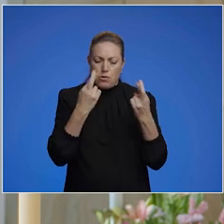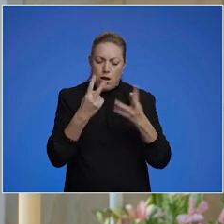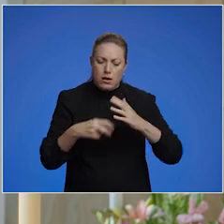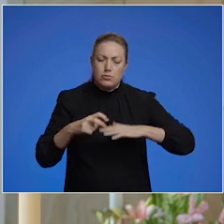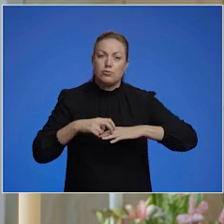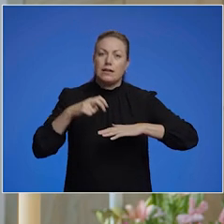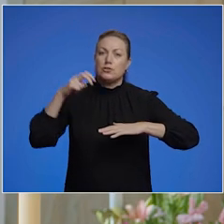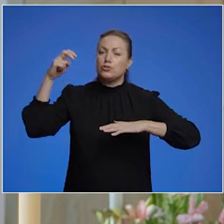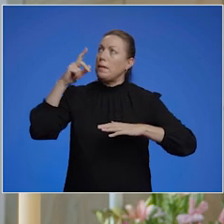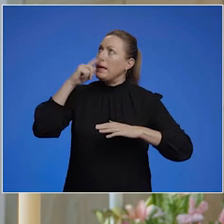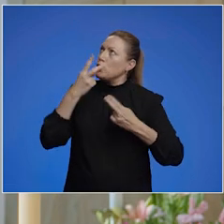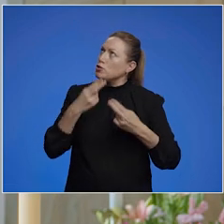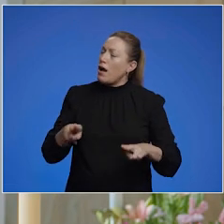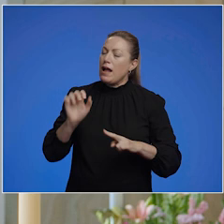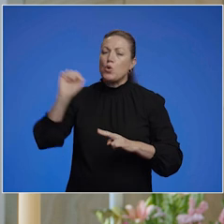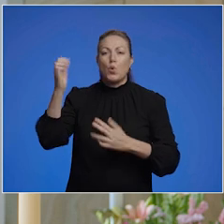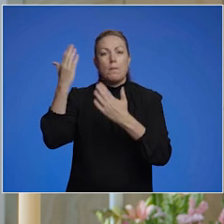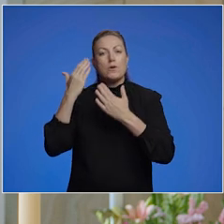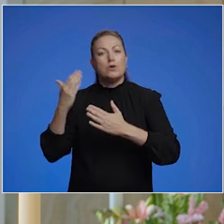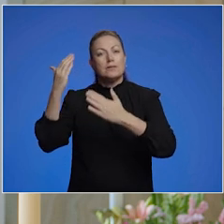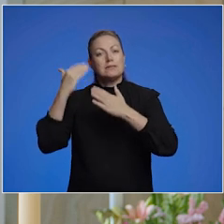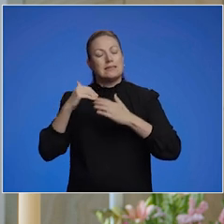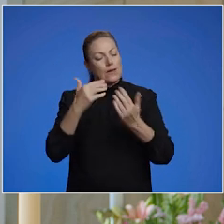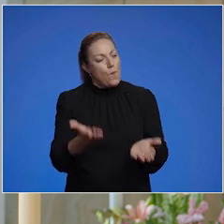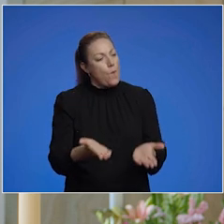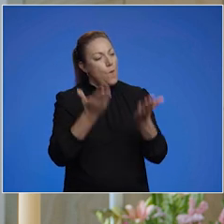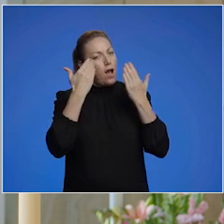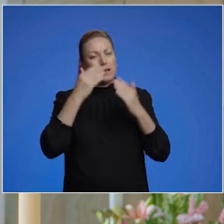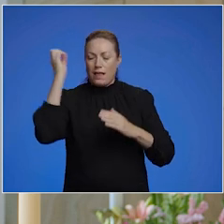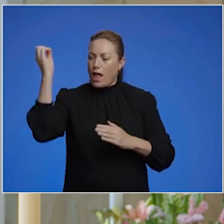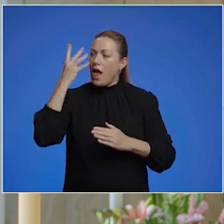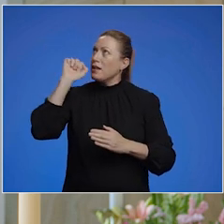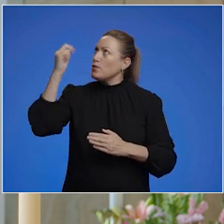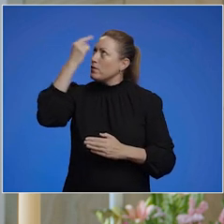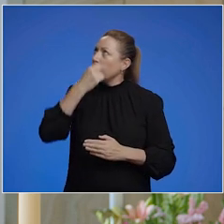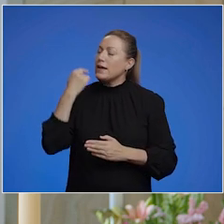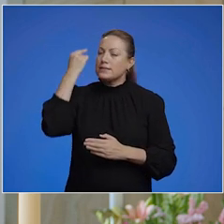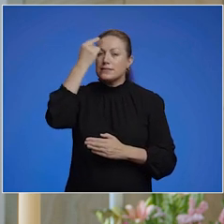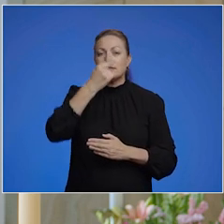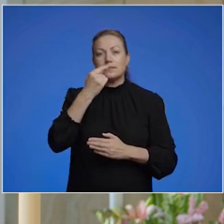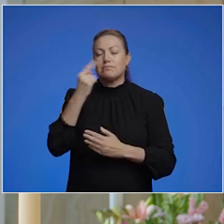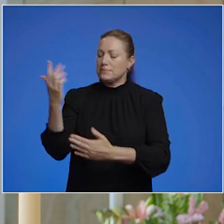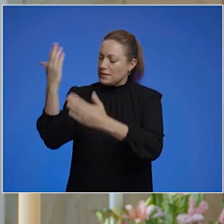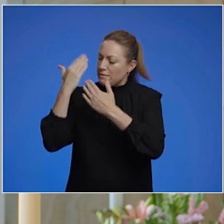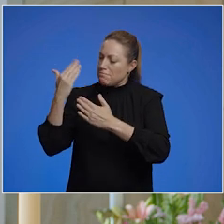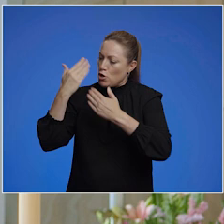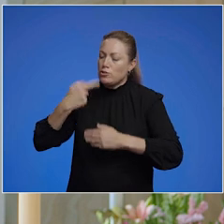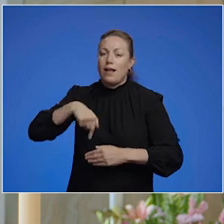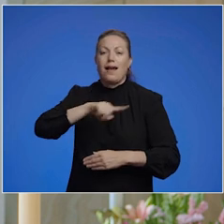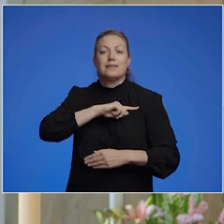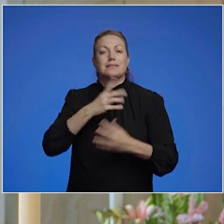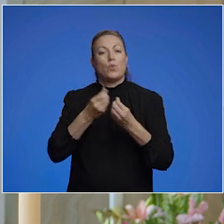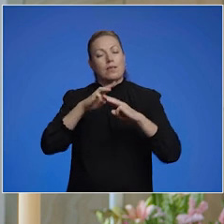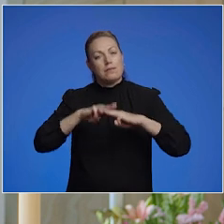and all who have died in your mercy. Welcome them into the light of your face. Have mercy on us all, we pray, that with the